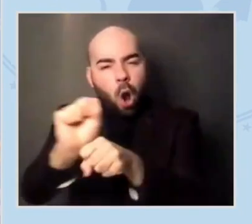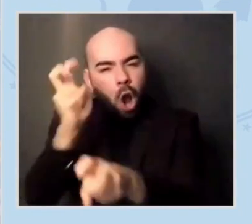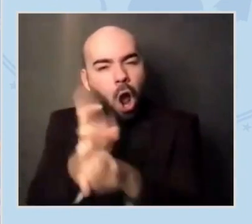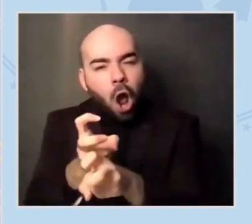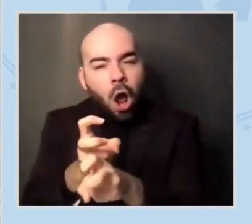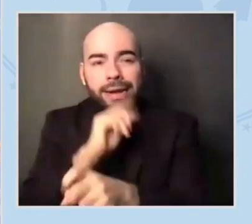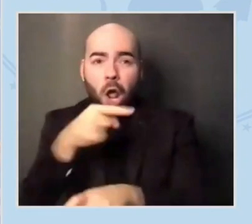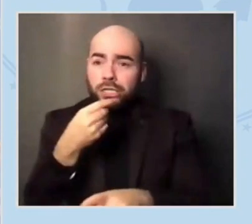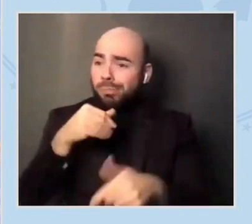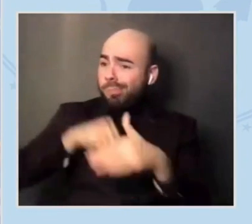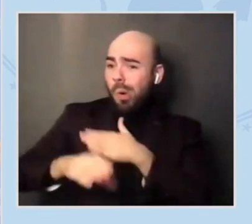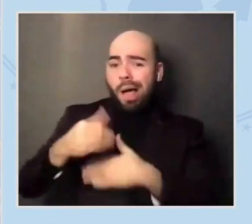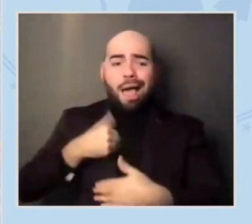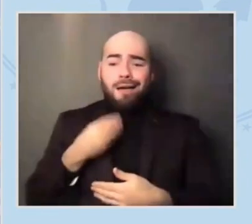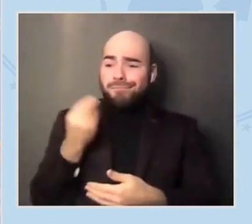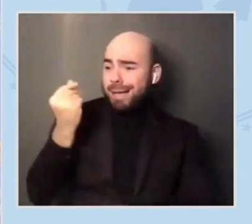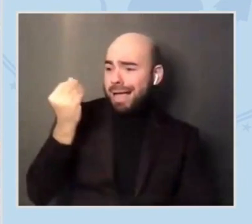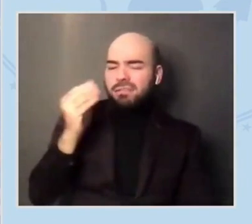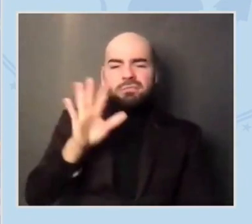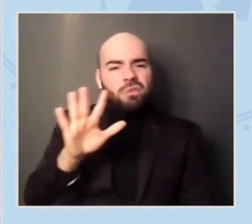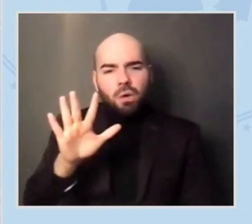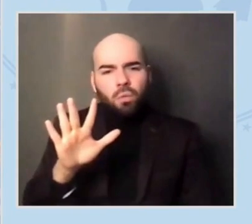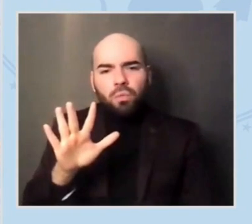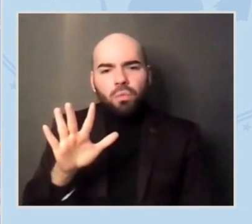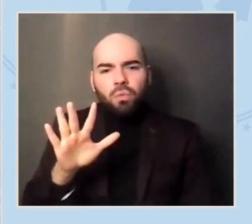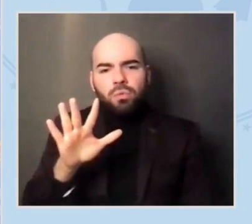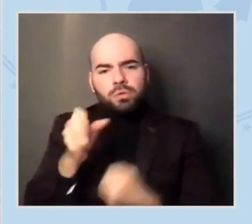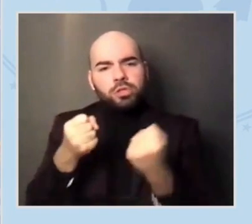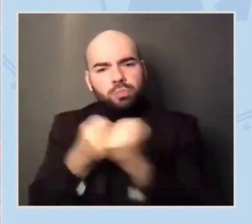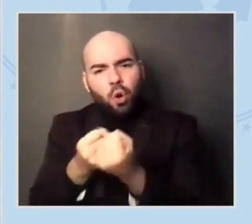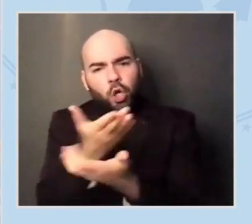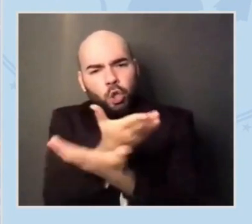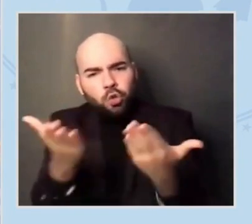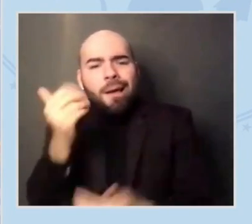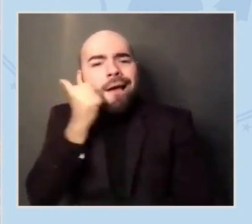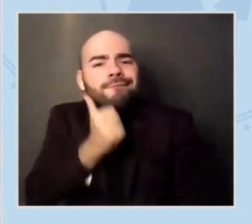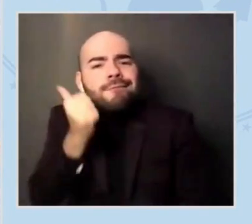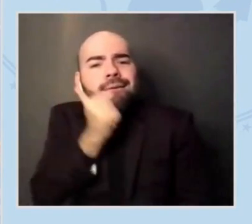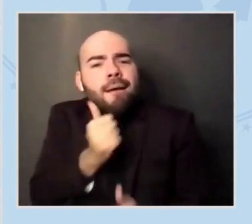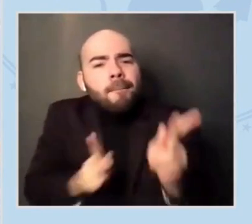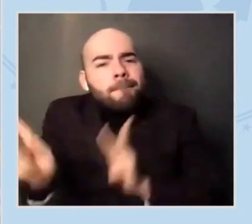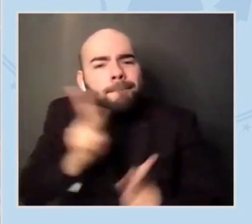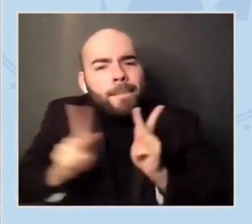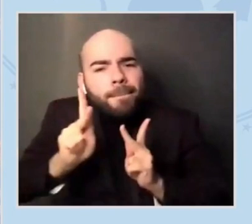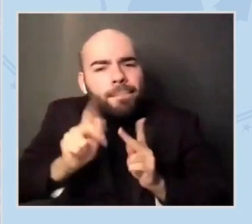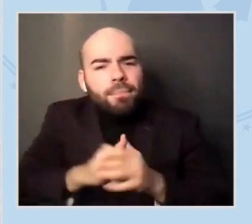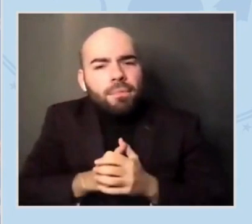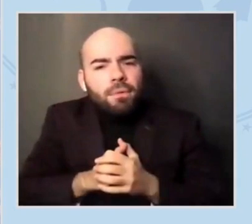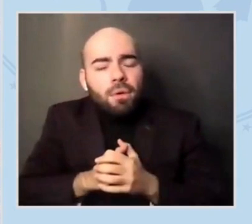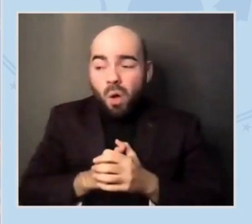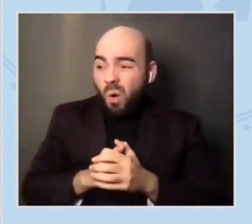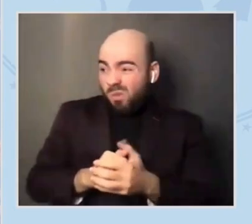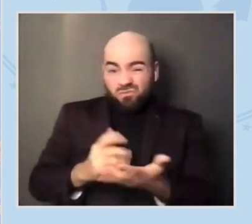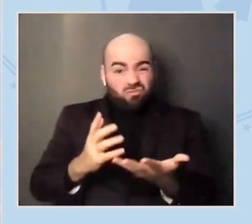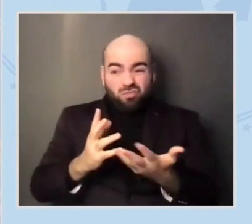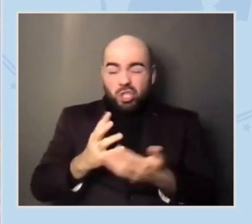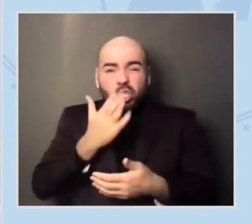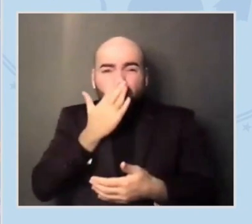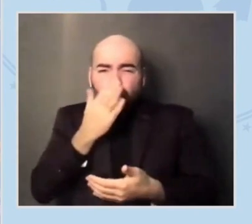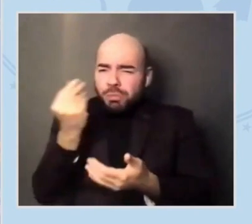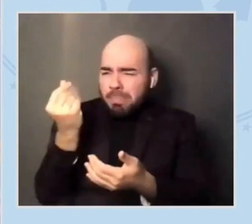climate change, manufacturing, and so much more that will create millions of good-paying jobs. And it's time we address